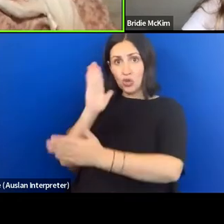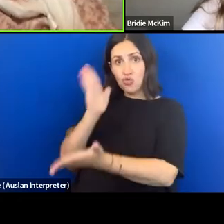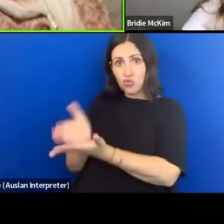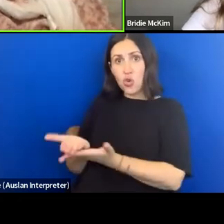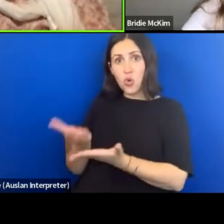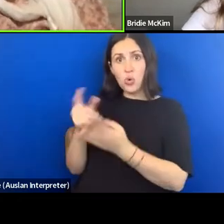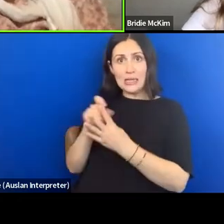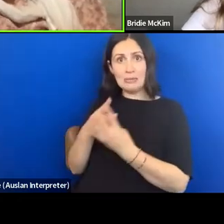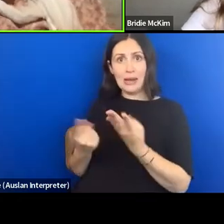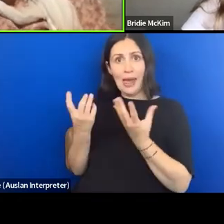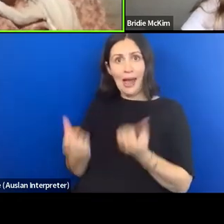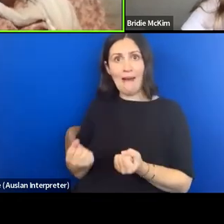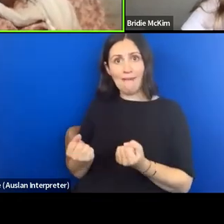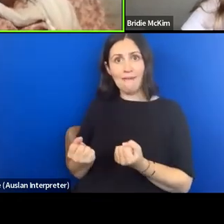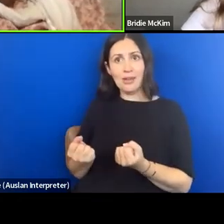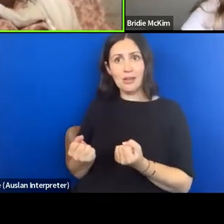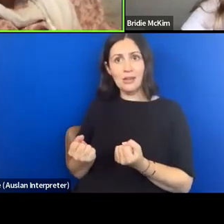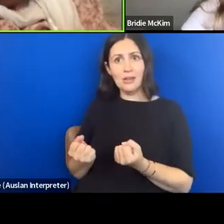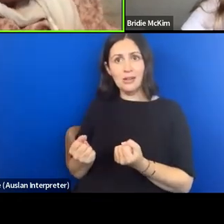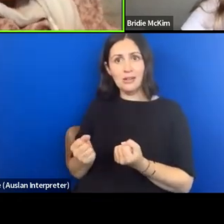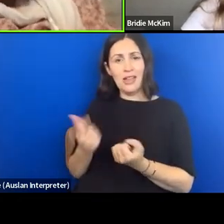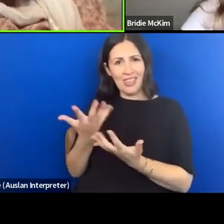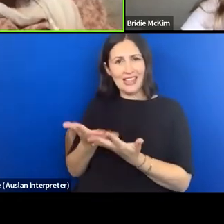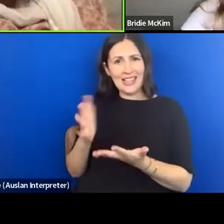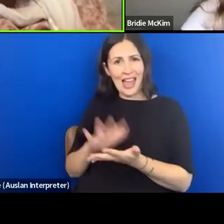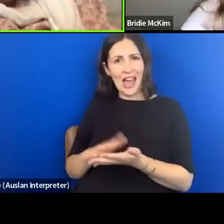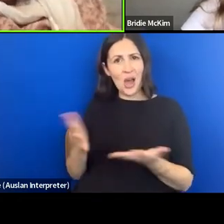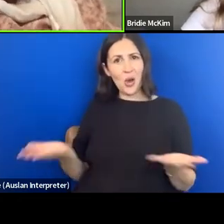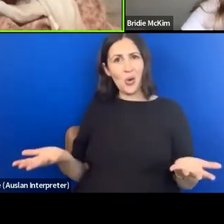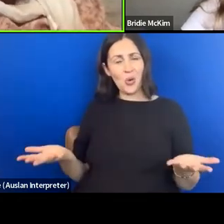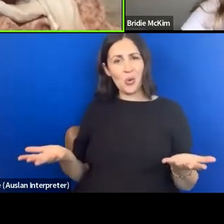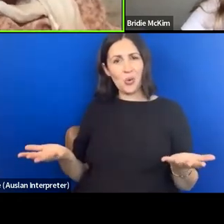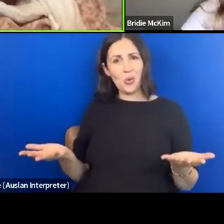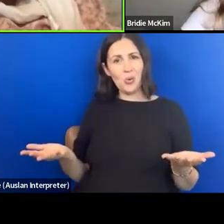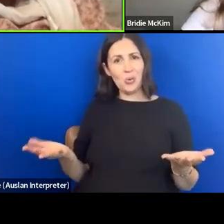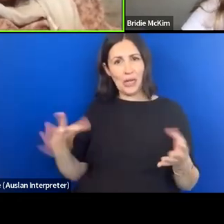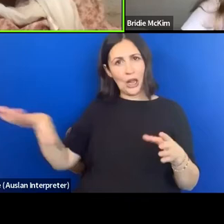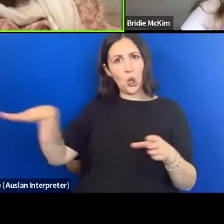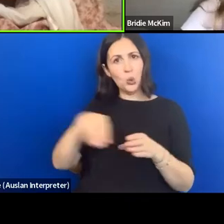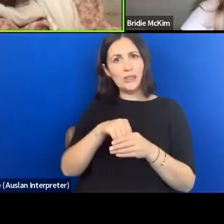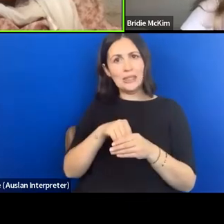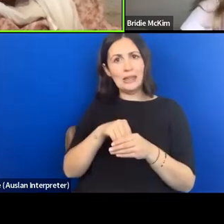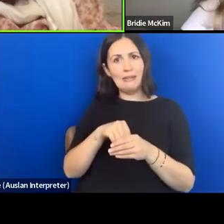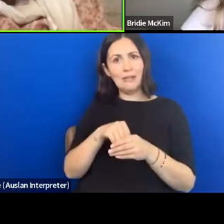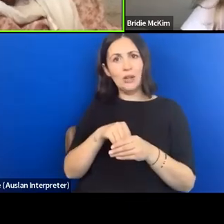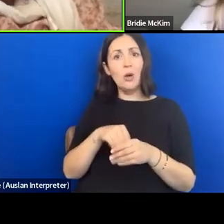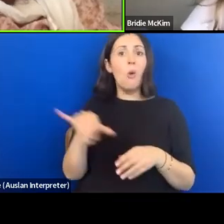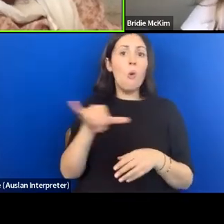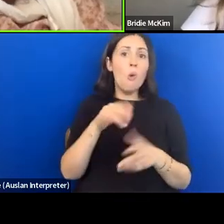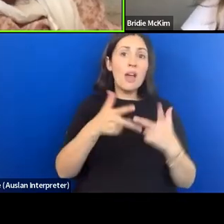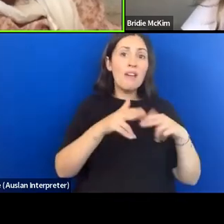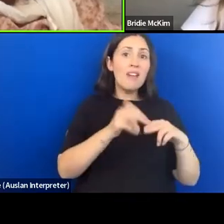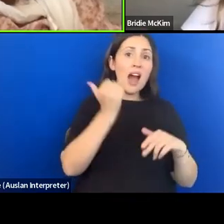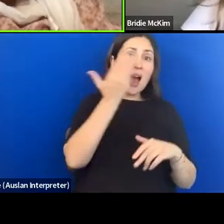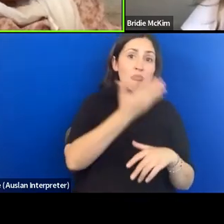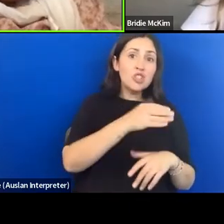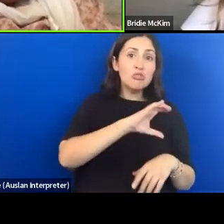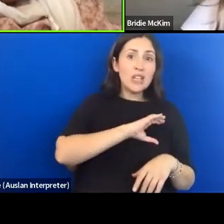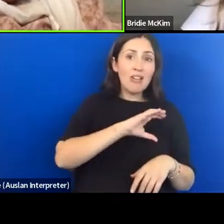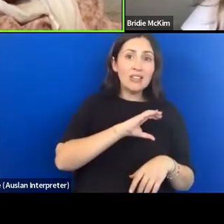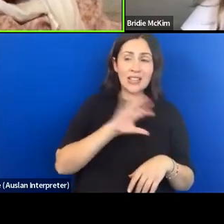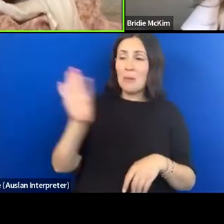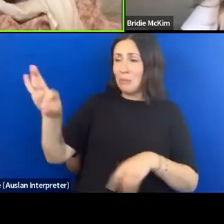you know, it's very important to connect with that community and make sure that you get